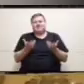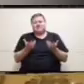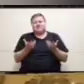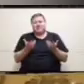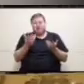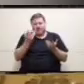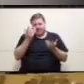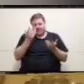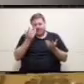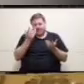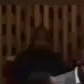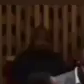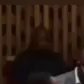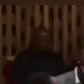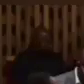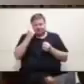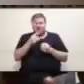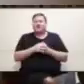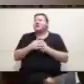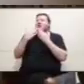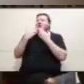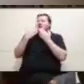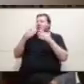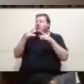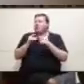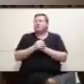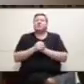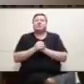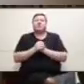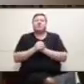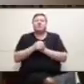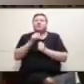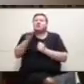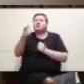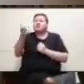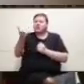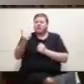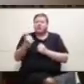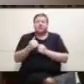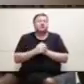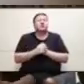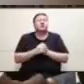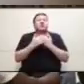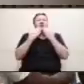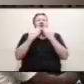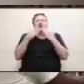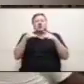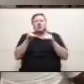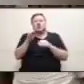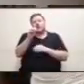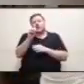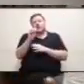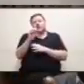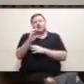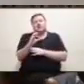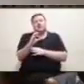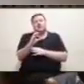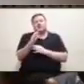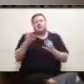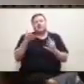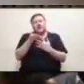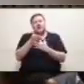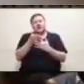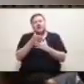You are next. Thank you. Thank you, Chair. The first question would be to the MEC in terms of what are the